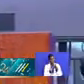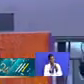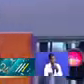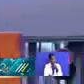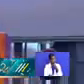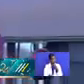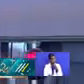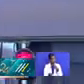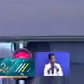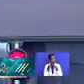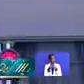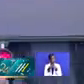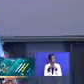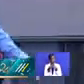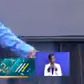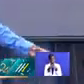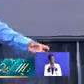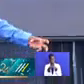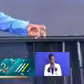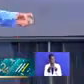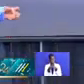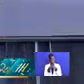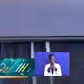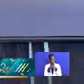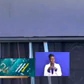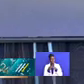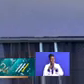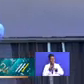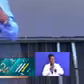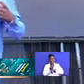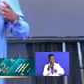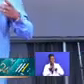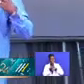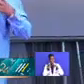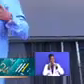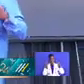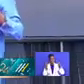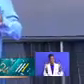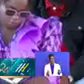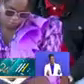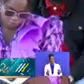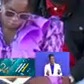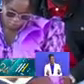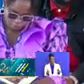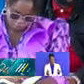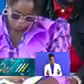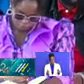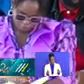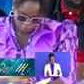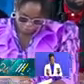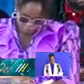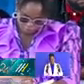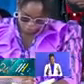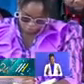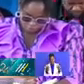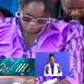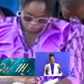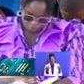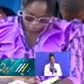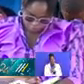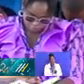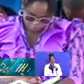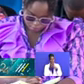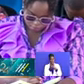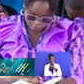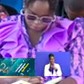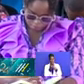two is what we call the nation altar the nation Al or if you like you